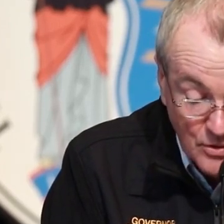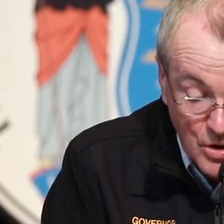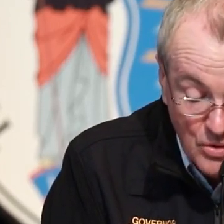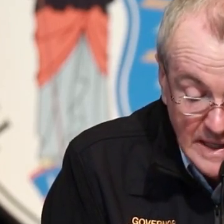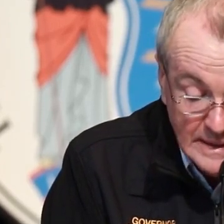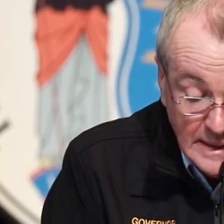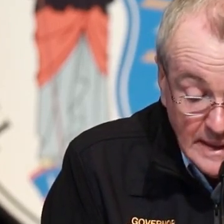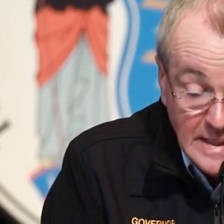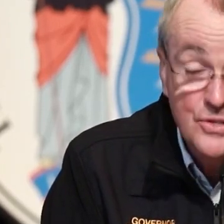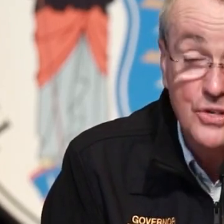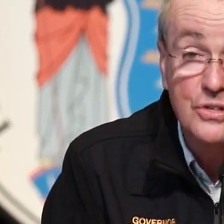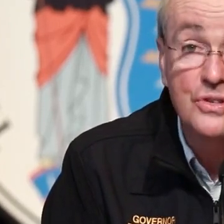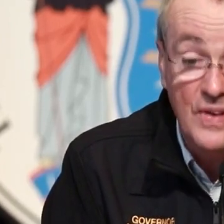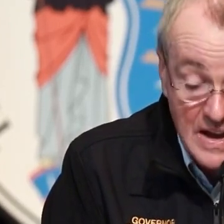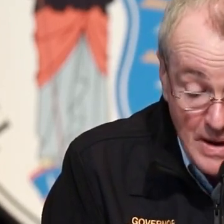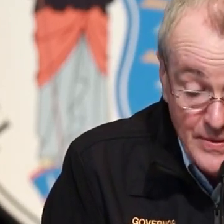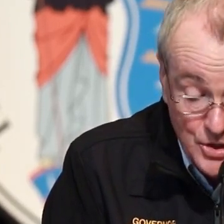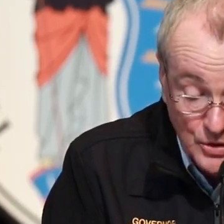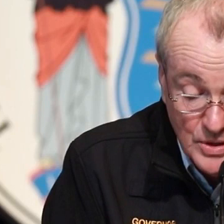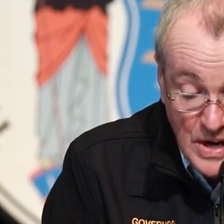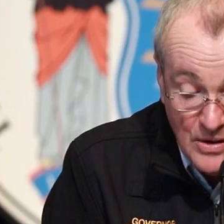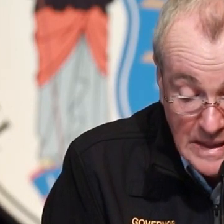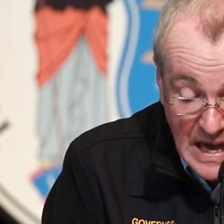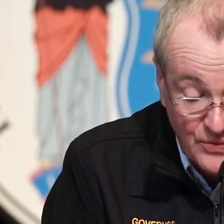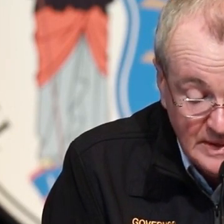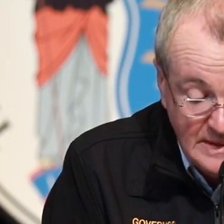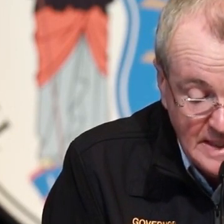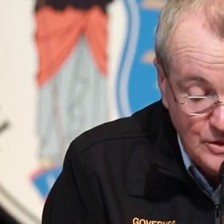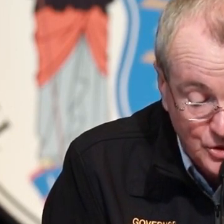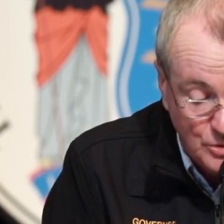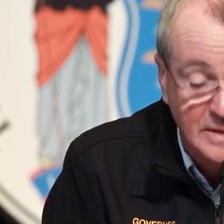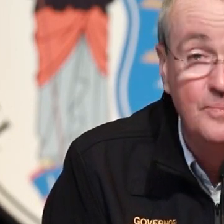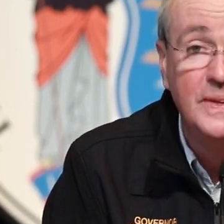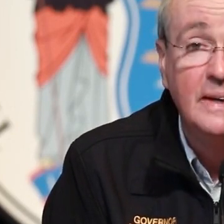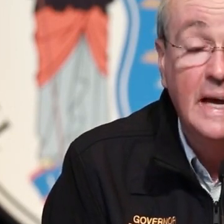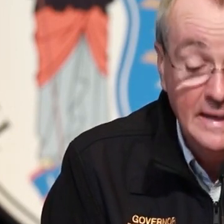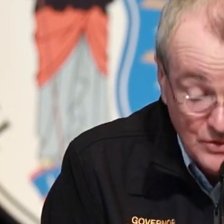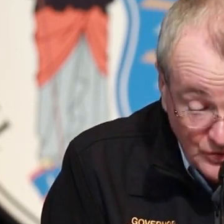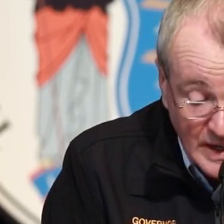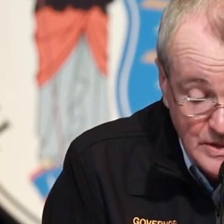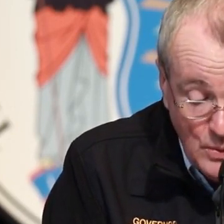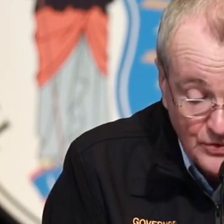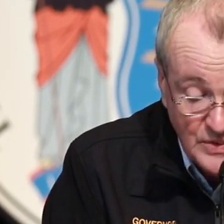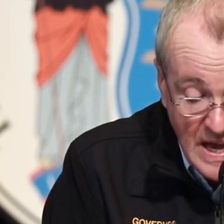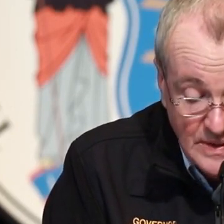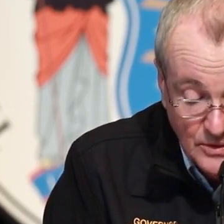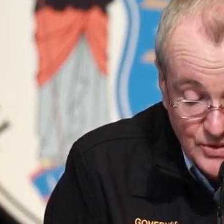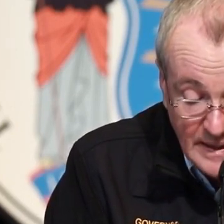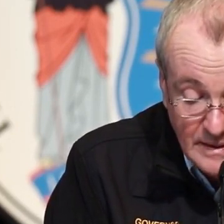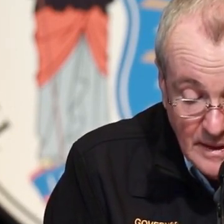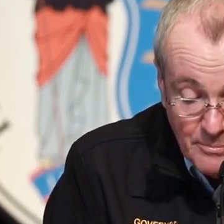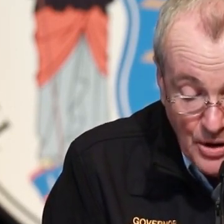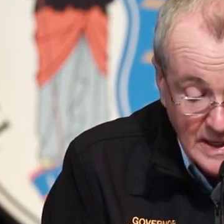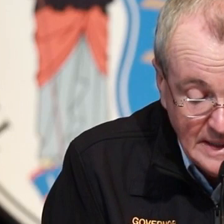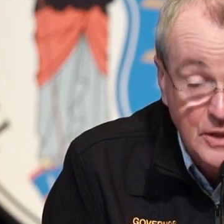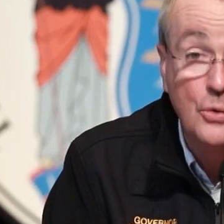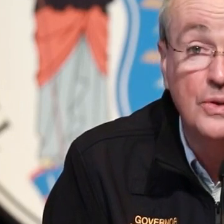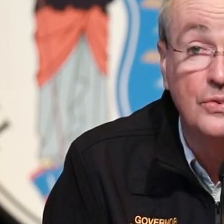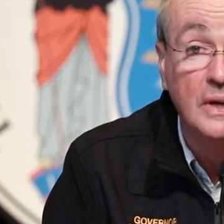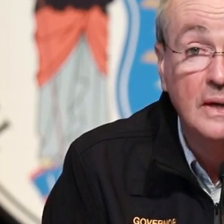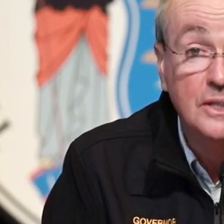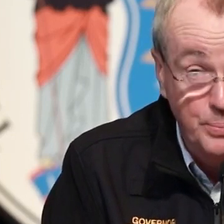giant in her own right. And he's also survived by their children, daughter Kathleen Heaney Schulman, and his son, U.S. Navy Lieutenant Bert